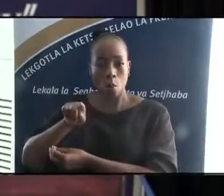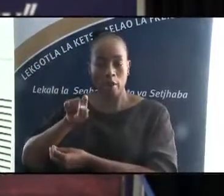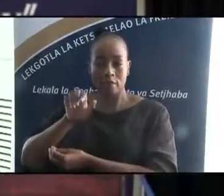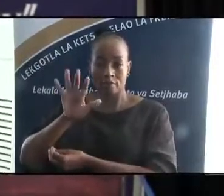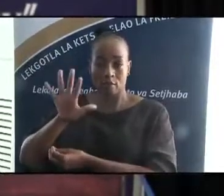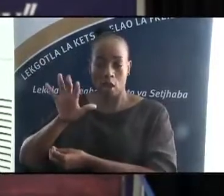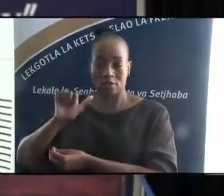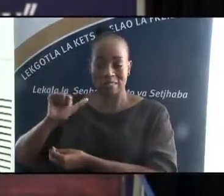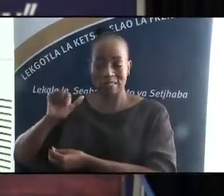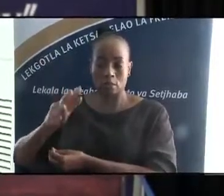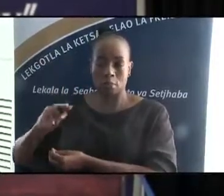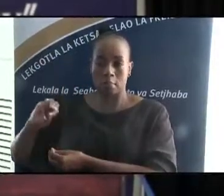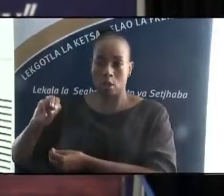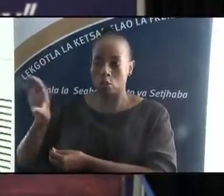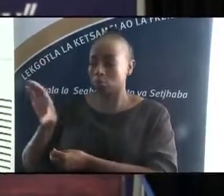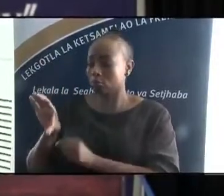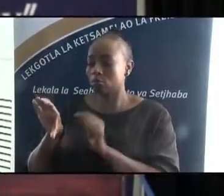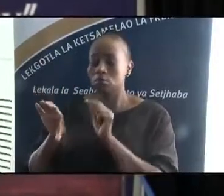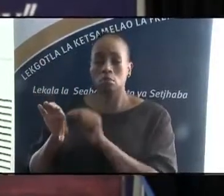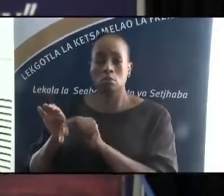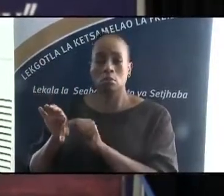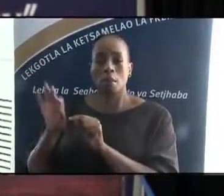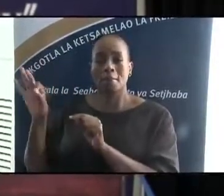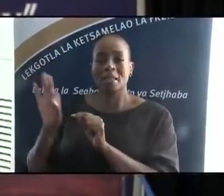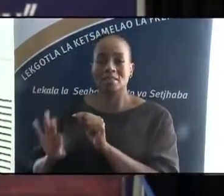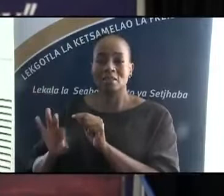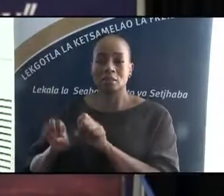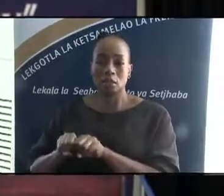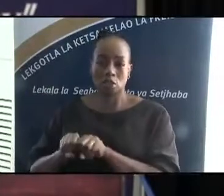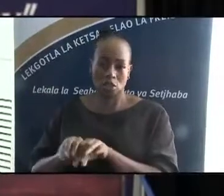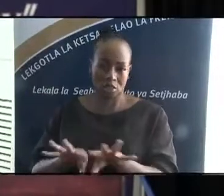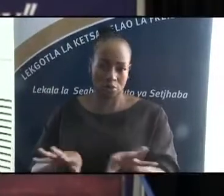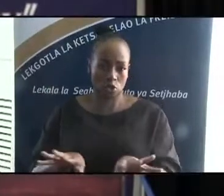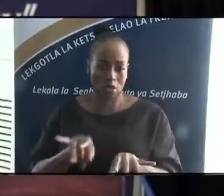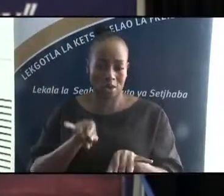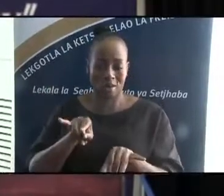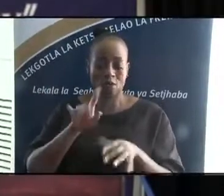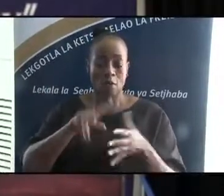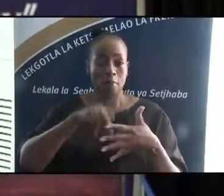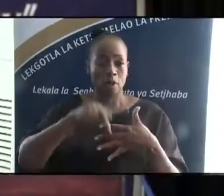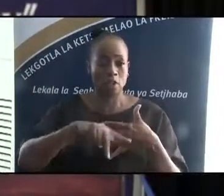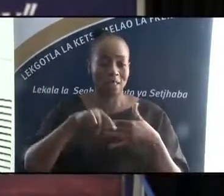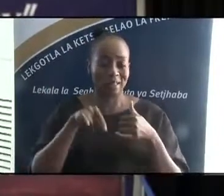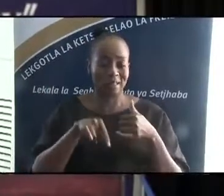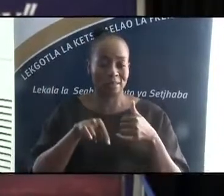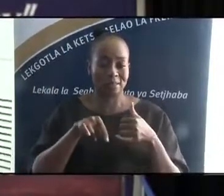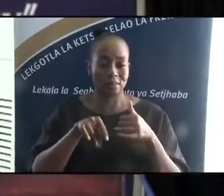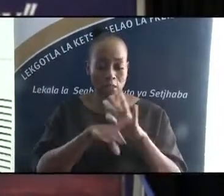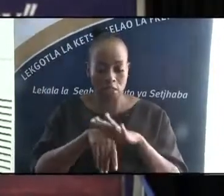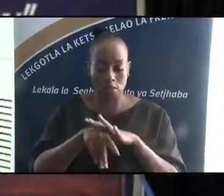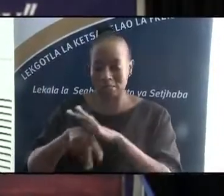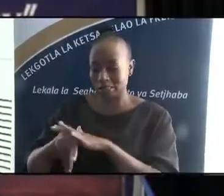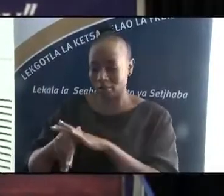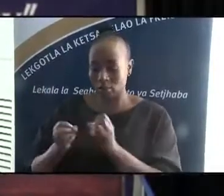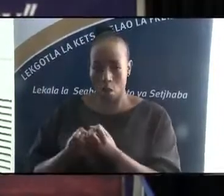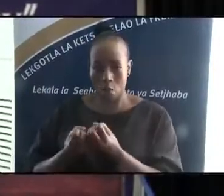billion. The percentage share and distribution of those projects per districts are as